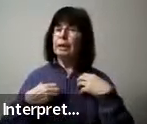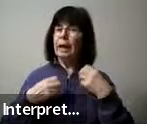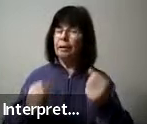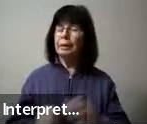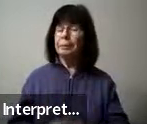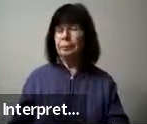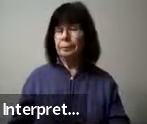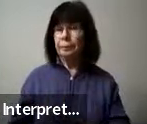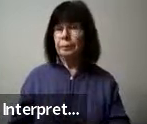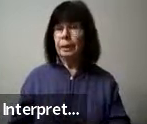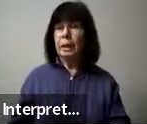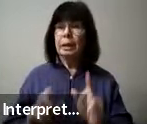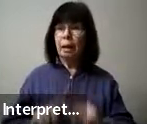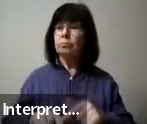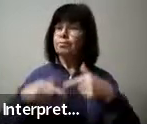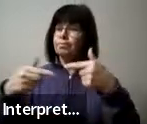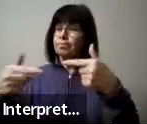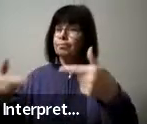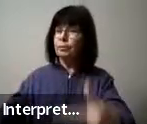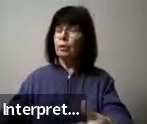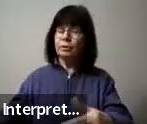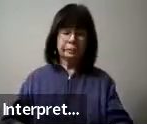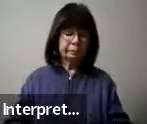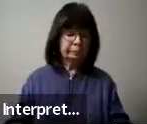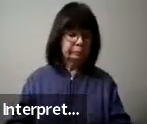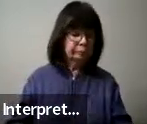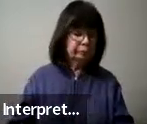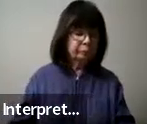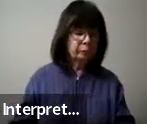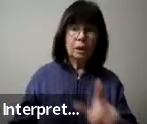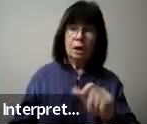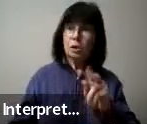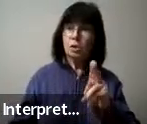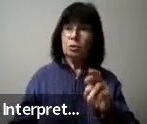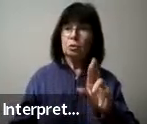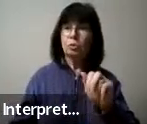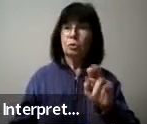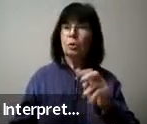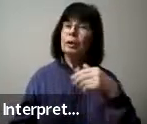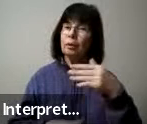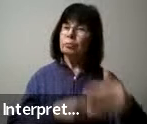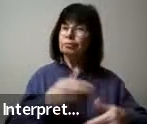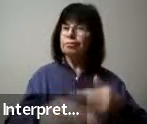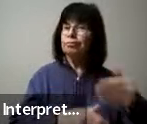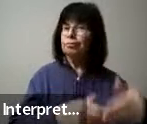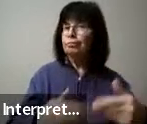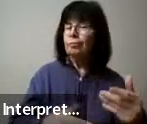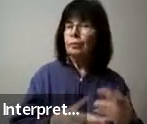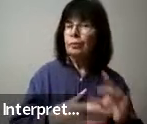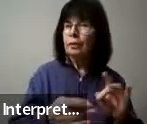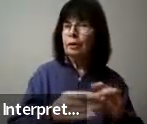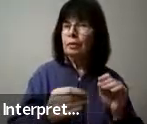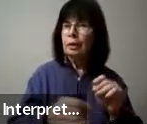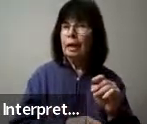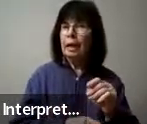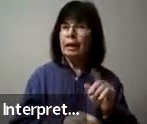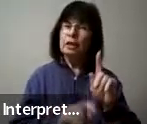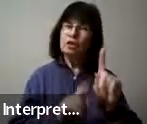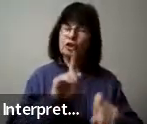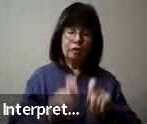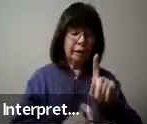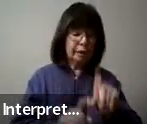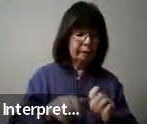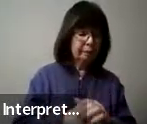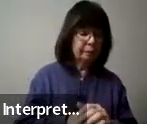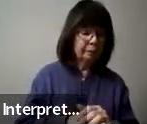to turn it over to my colleague, Lauren Barranco, who will walk us through a Zoom survey